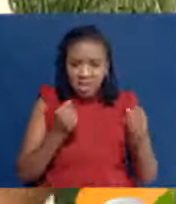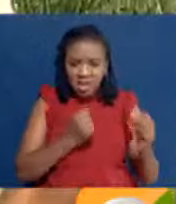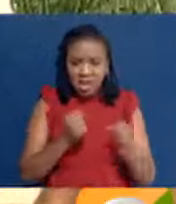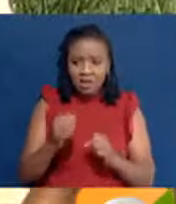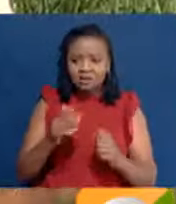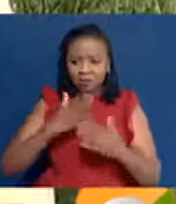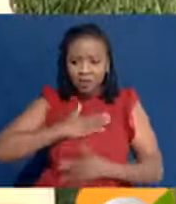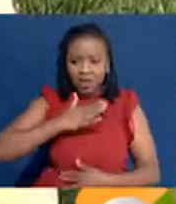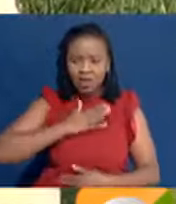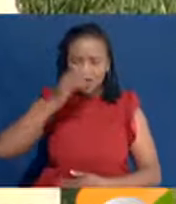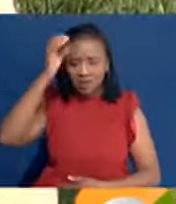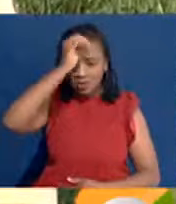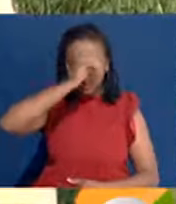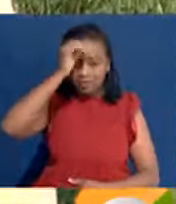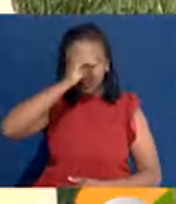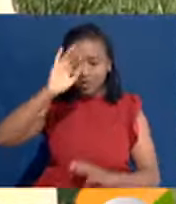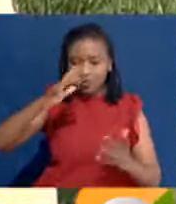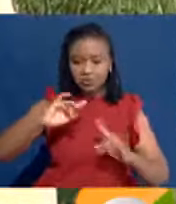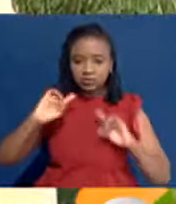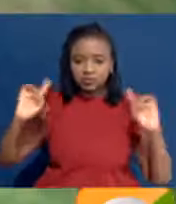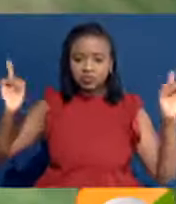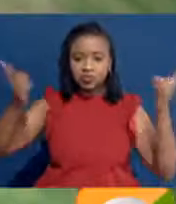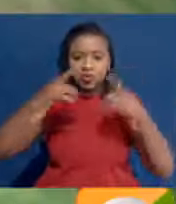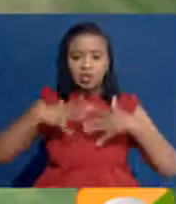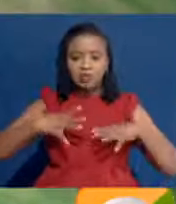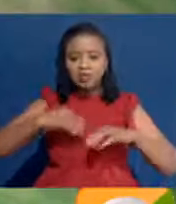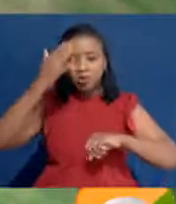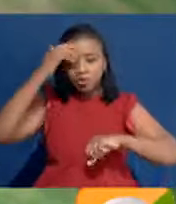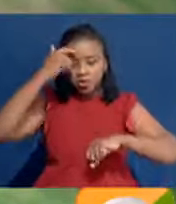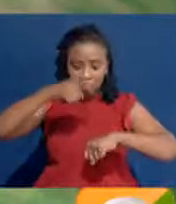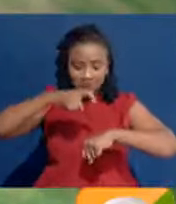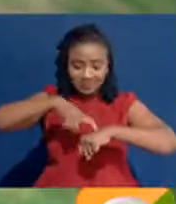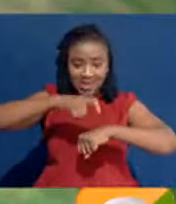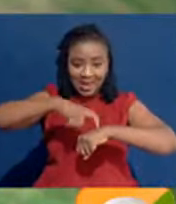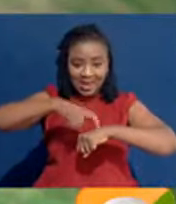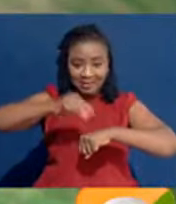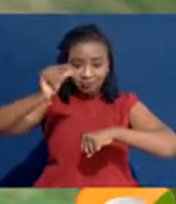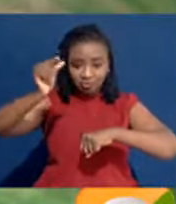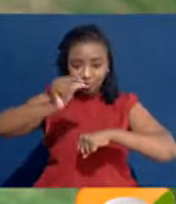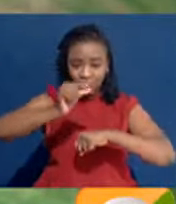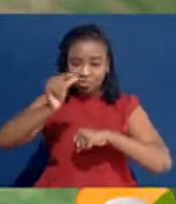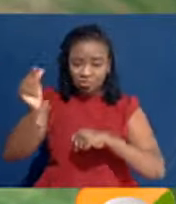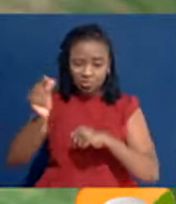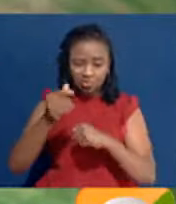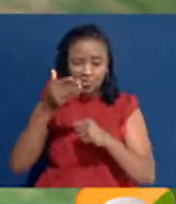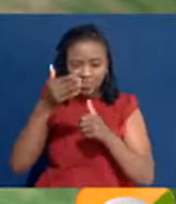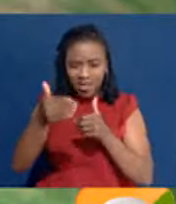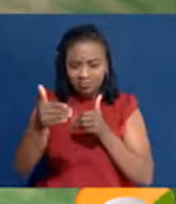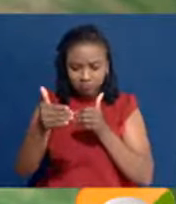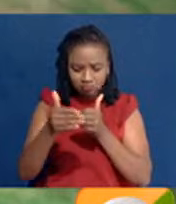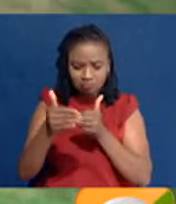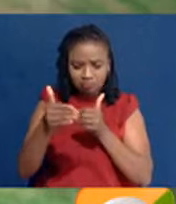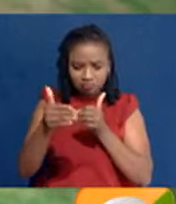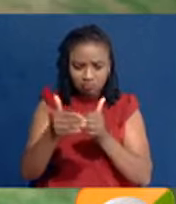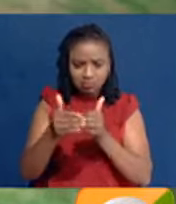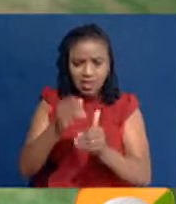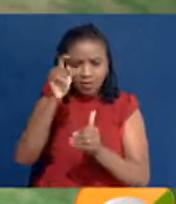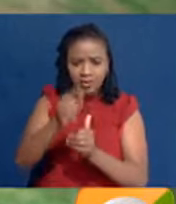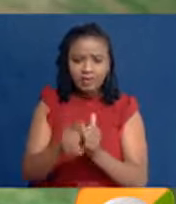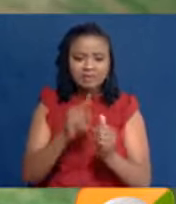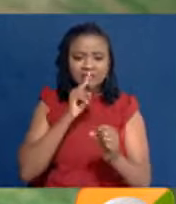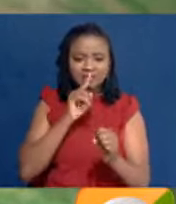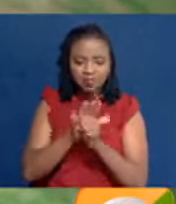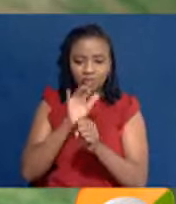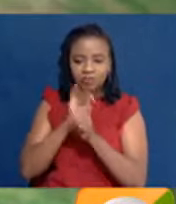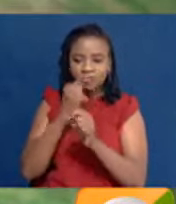My opinion is that everybody knows the time is short. We have to deliver on this. And so we get closer and closer to that. I hope